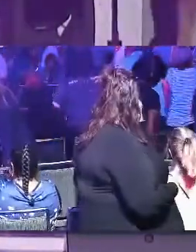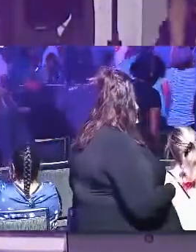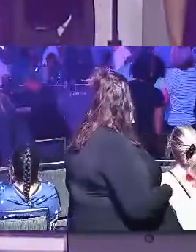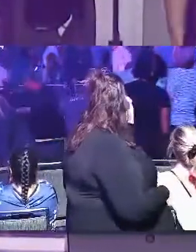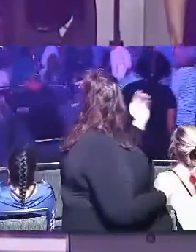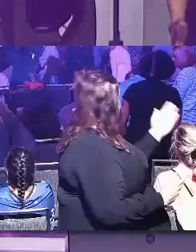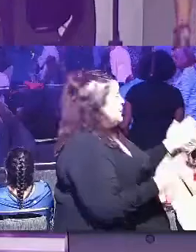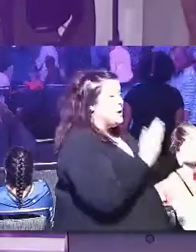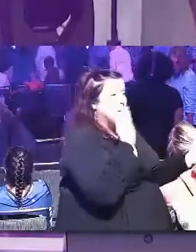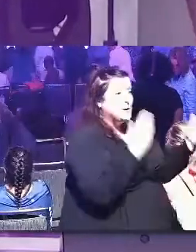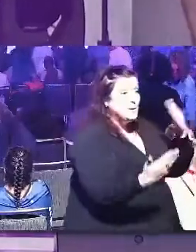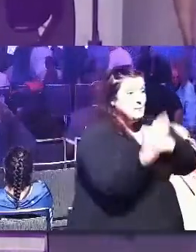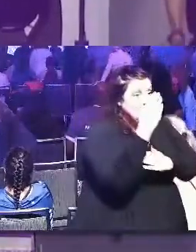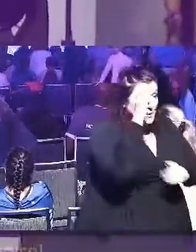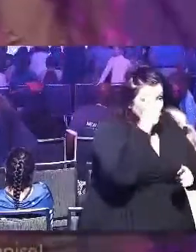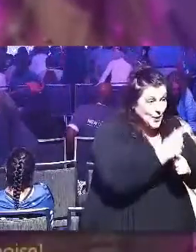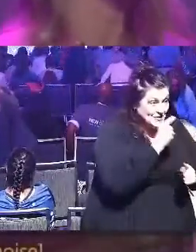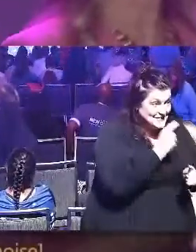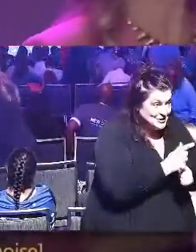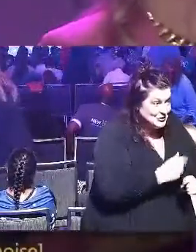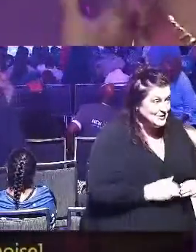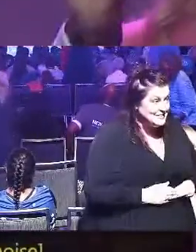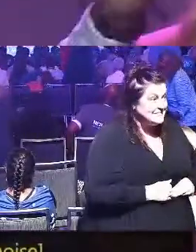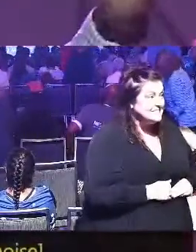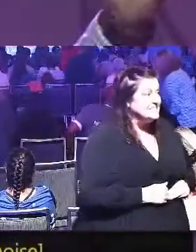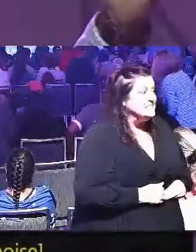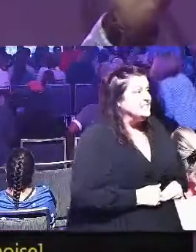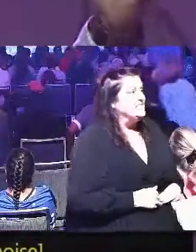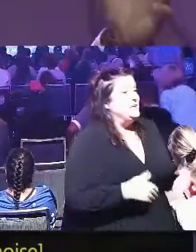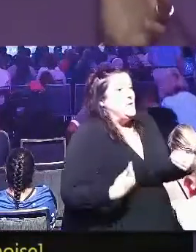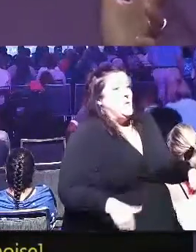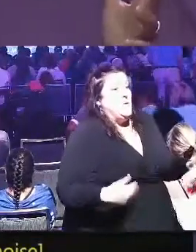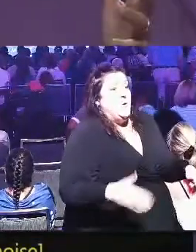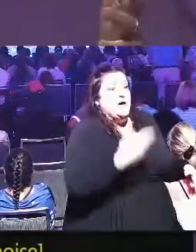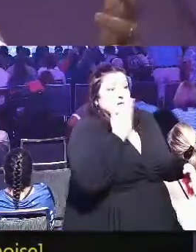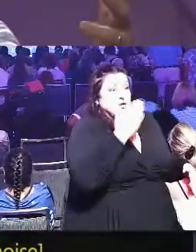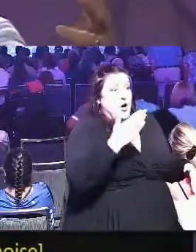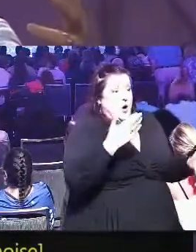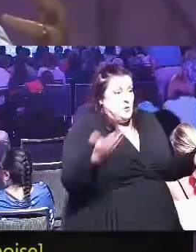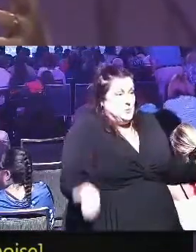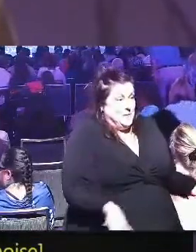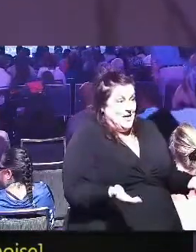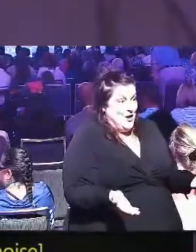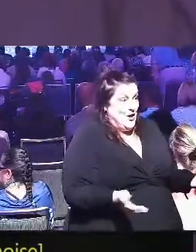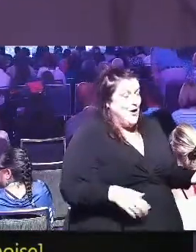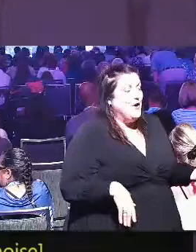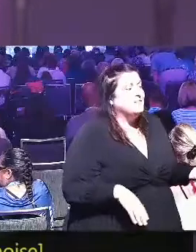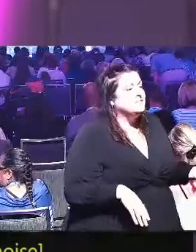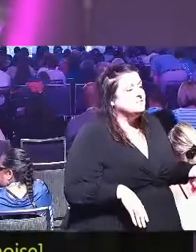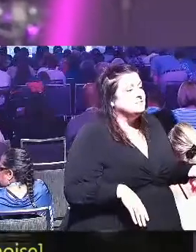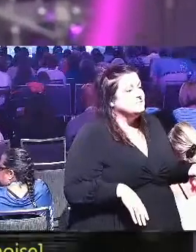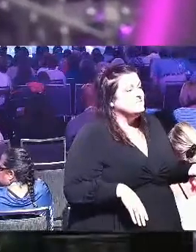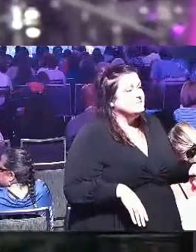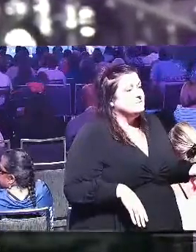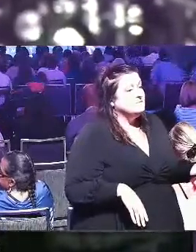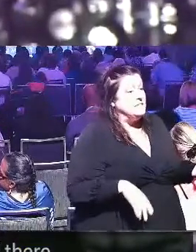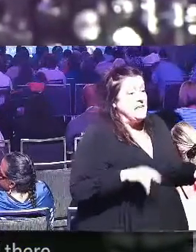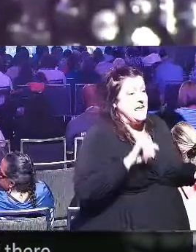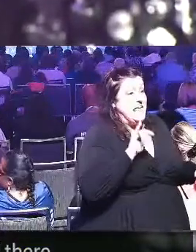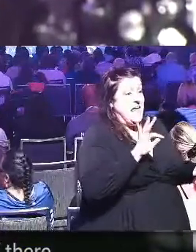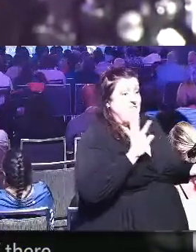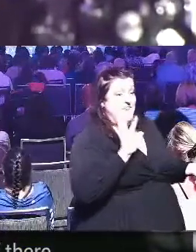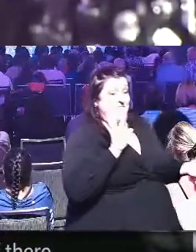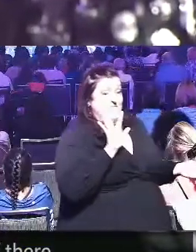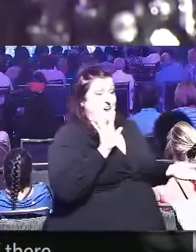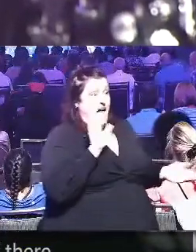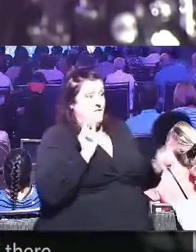Good morning, brothers and sisters. It is so good to be here. If there were five of us in this